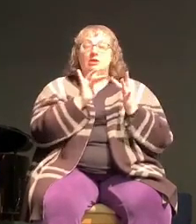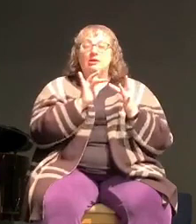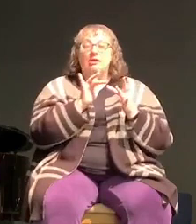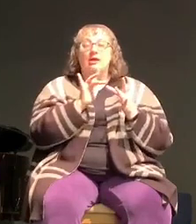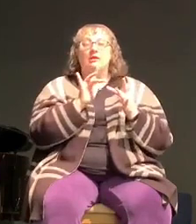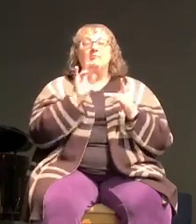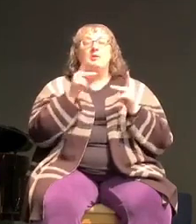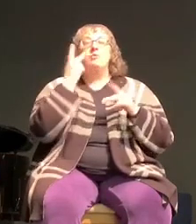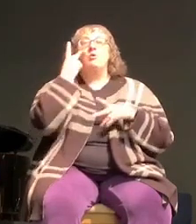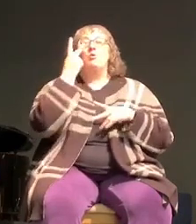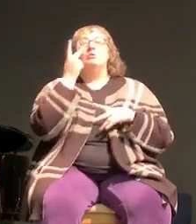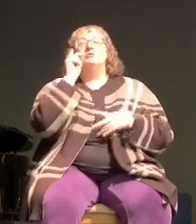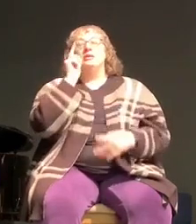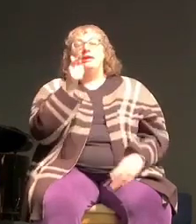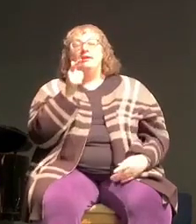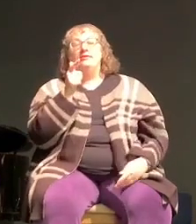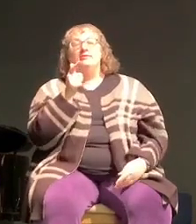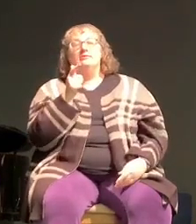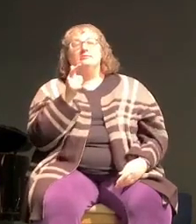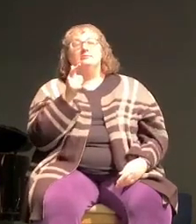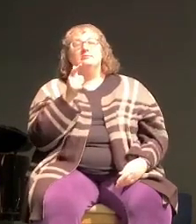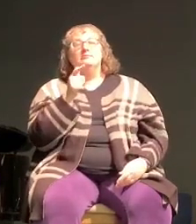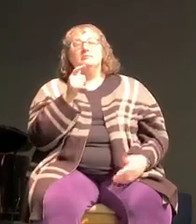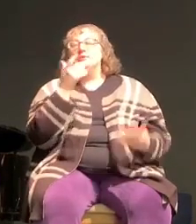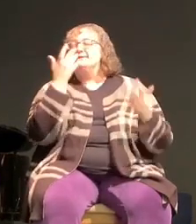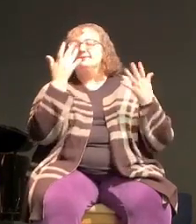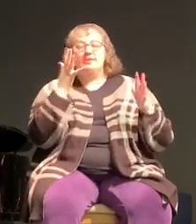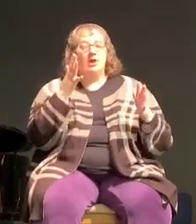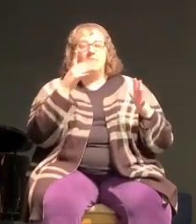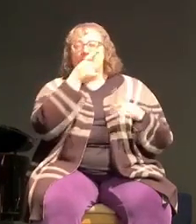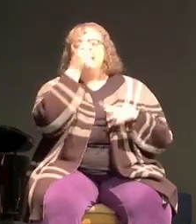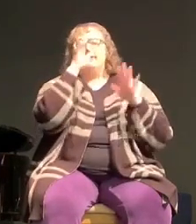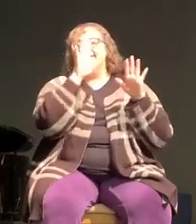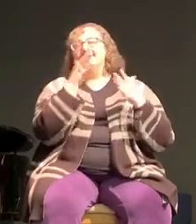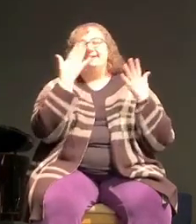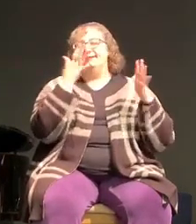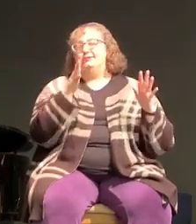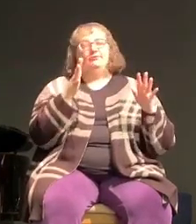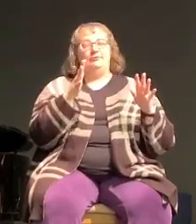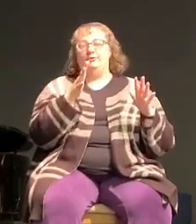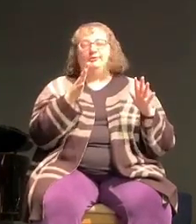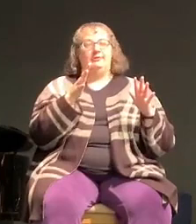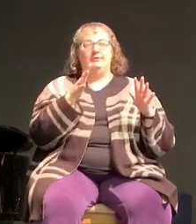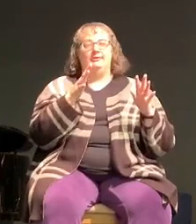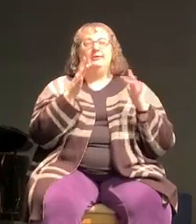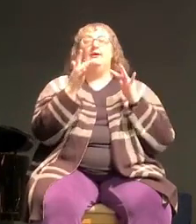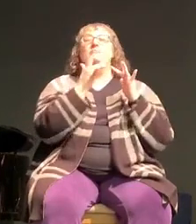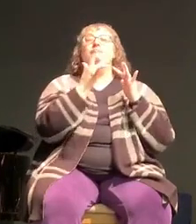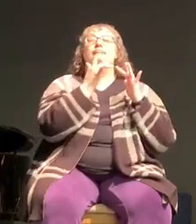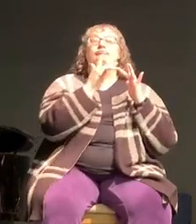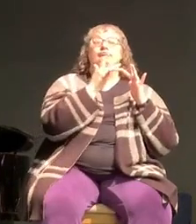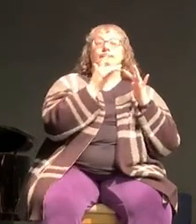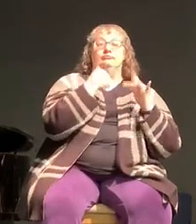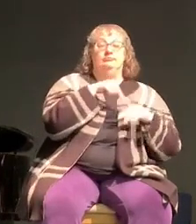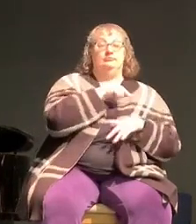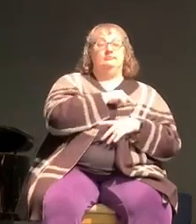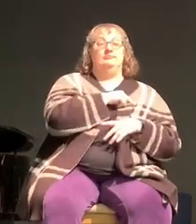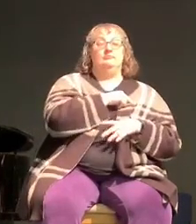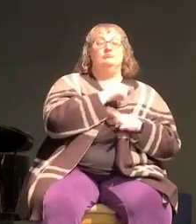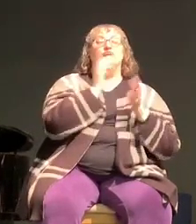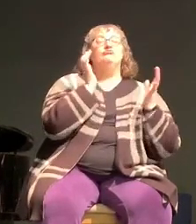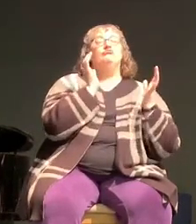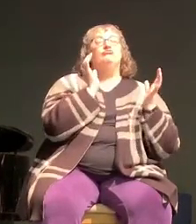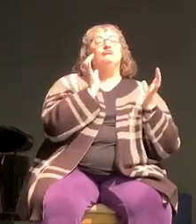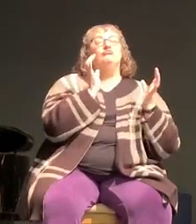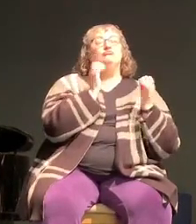are going to watch it later. It isn't over just because Sunday's over. Contact us. Talk to us.